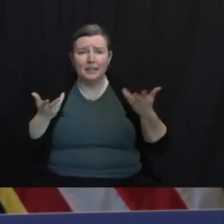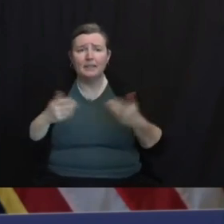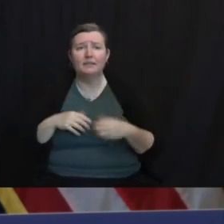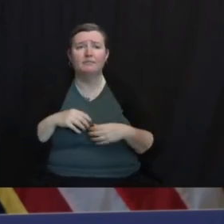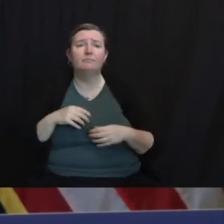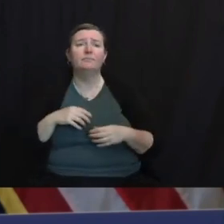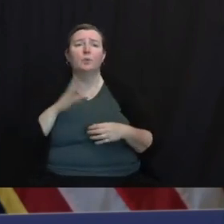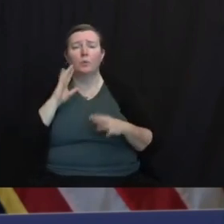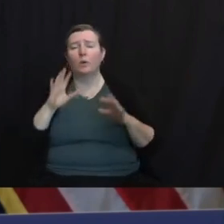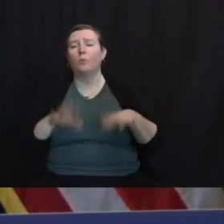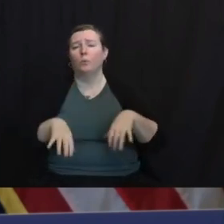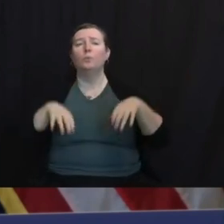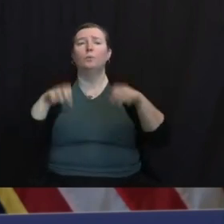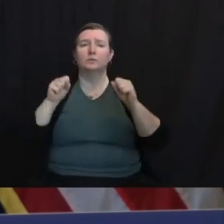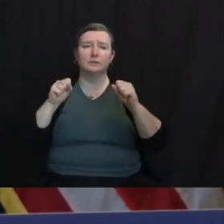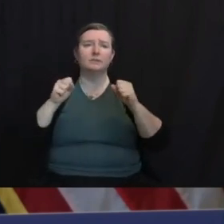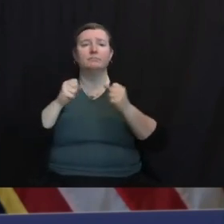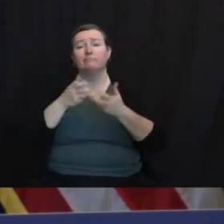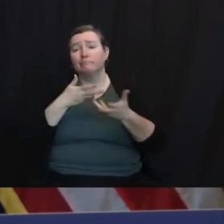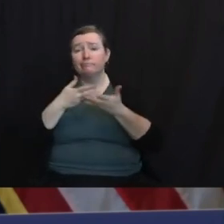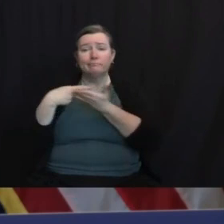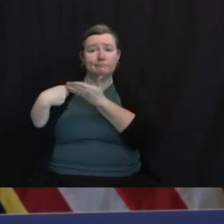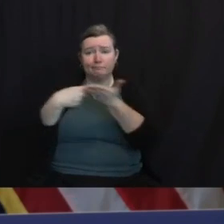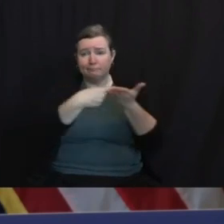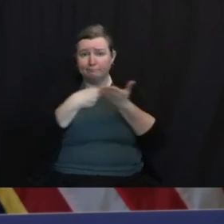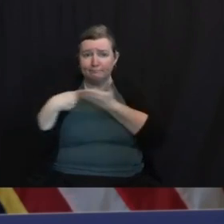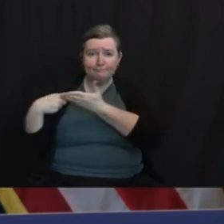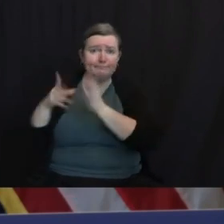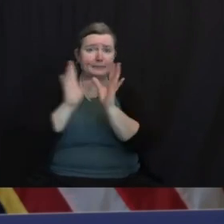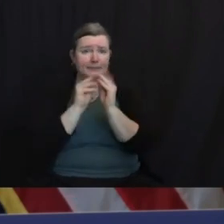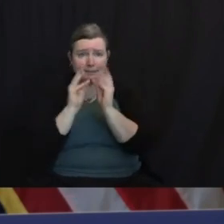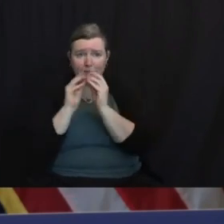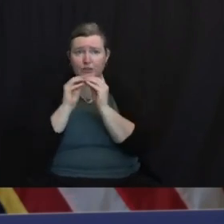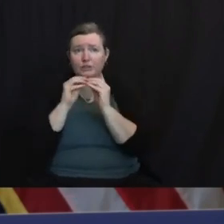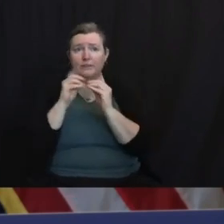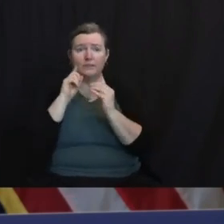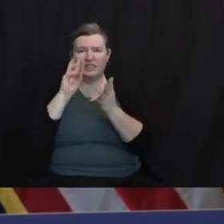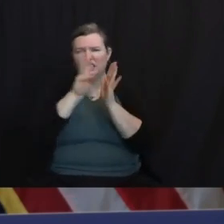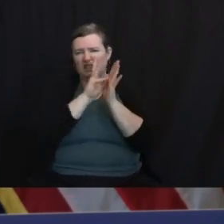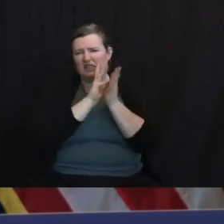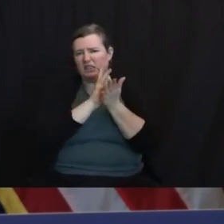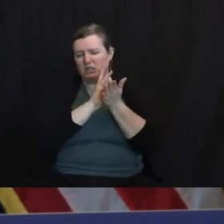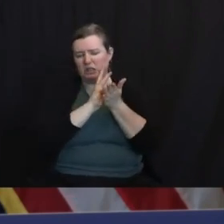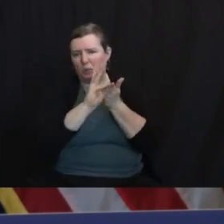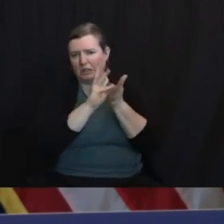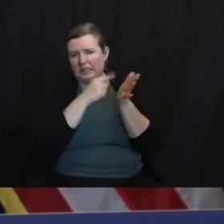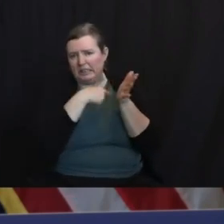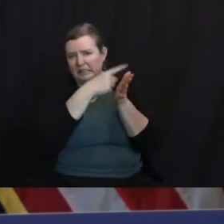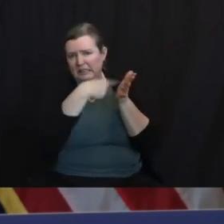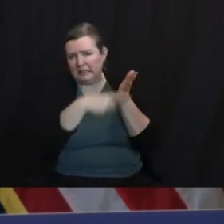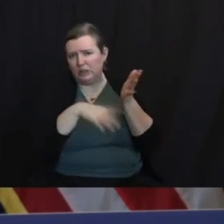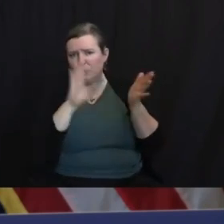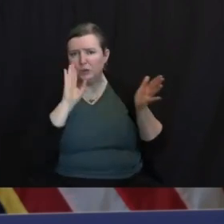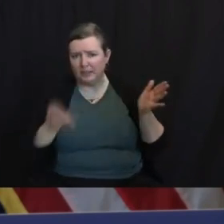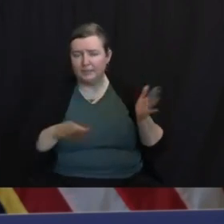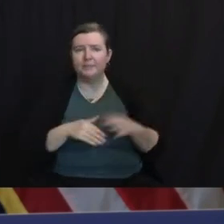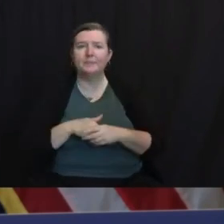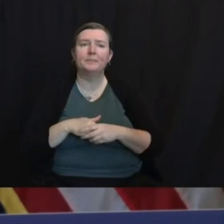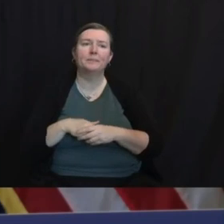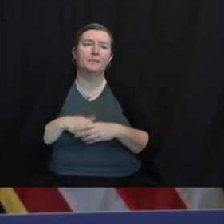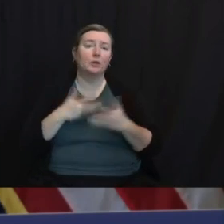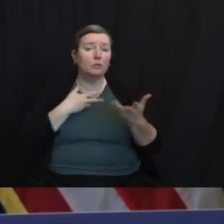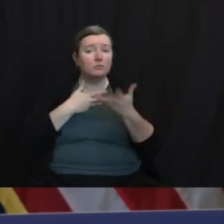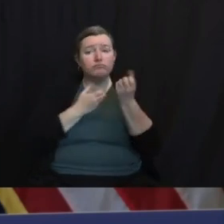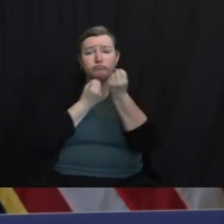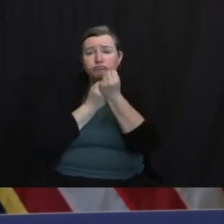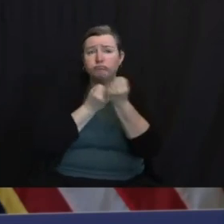stakeholder discussions over the next 6 weeks, resulting in clear and concise guidance to support ongoing school reopenings and